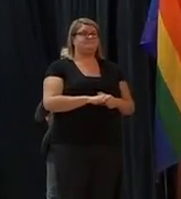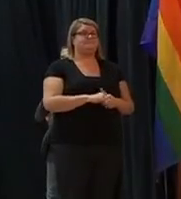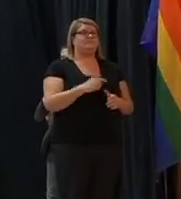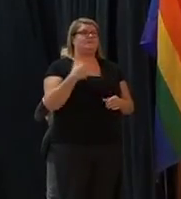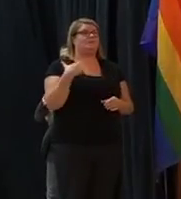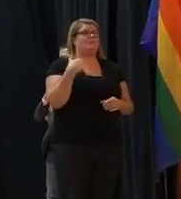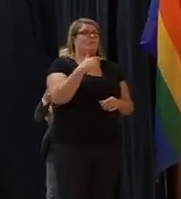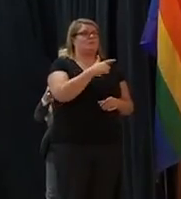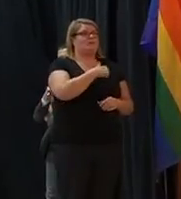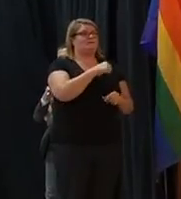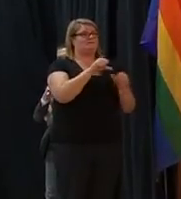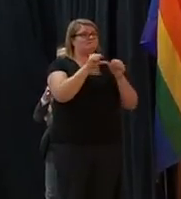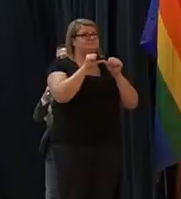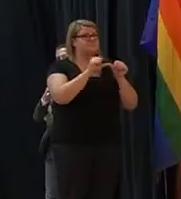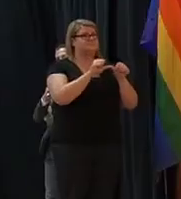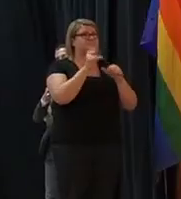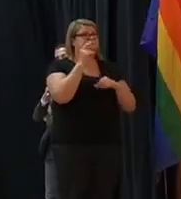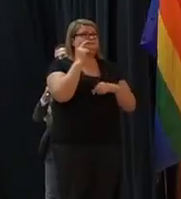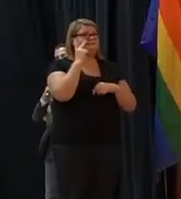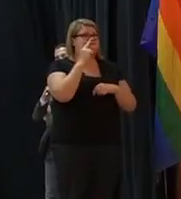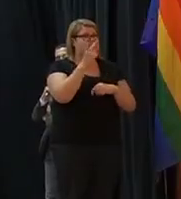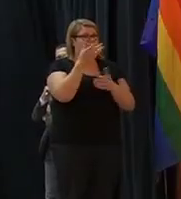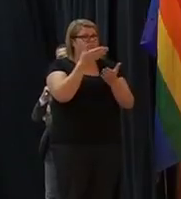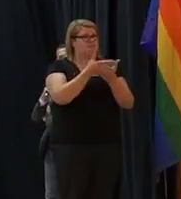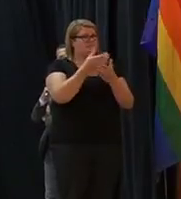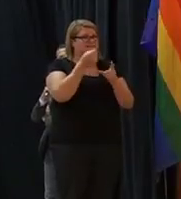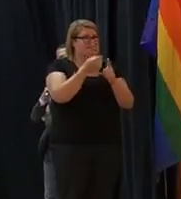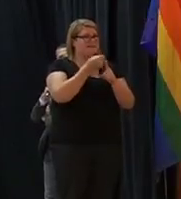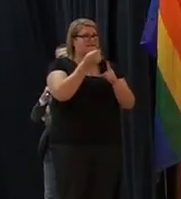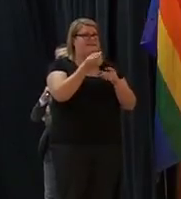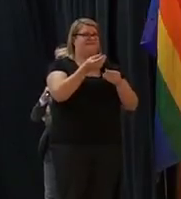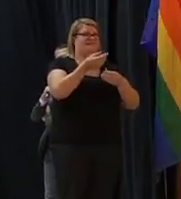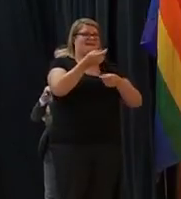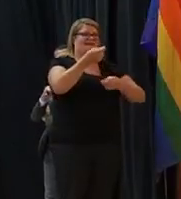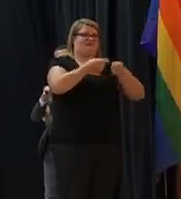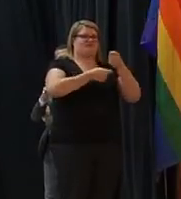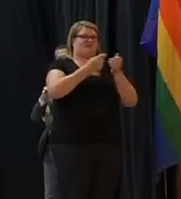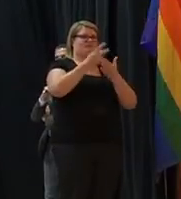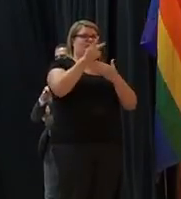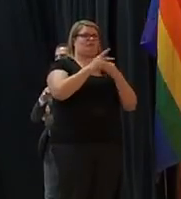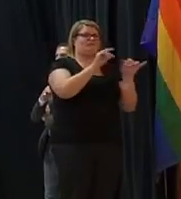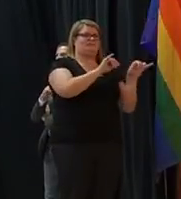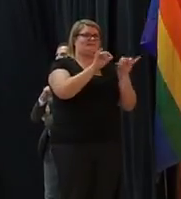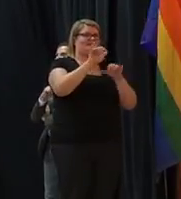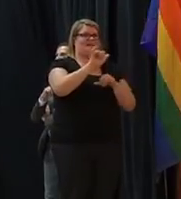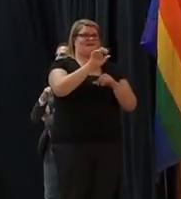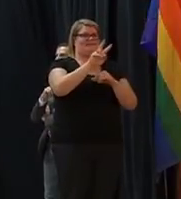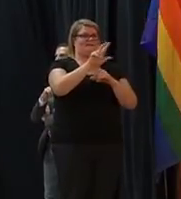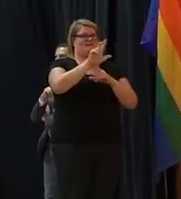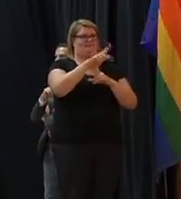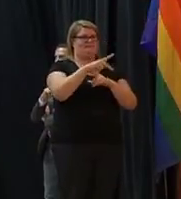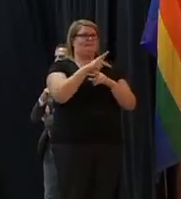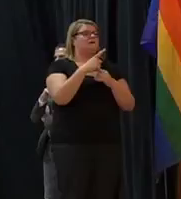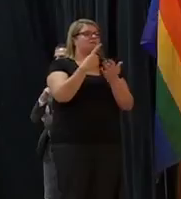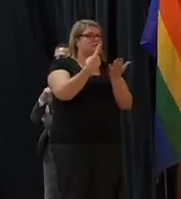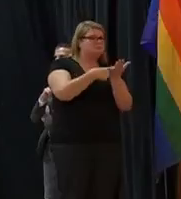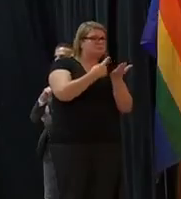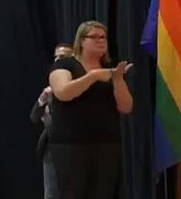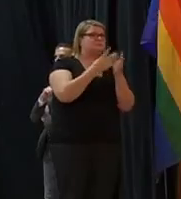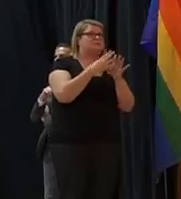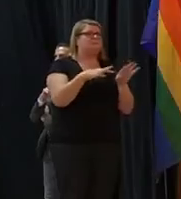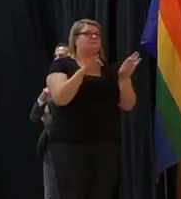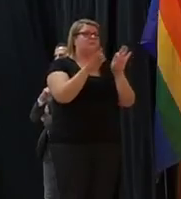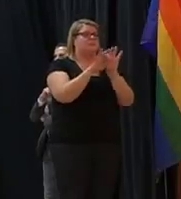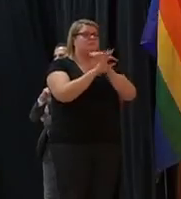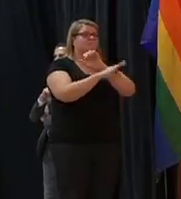We have consistently seen the proven impact of exchange programs like the IVLP to address key foreign policy